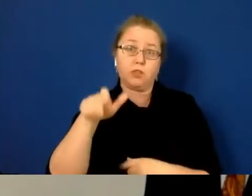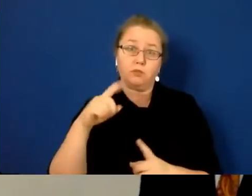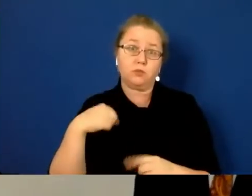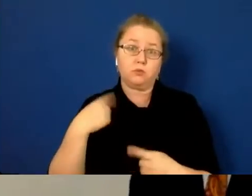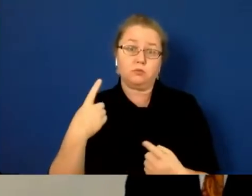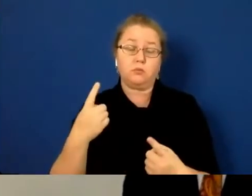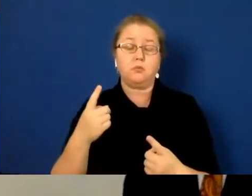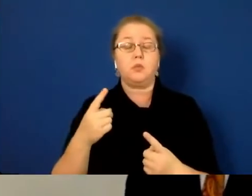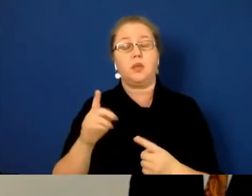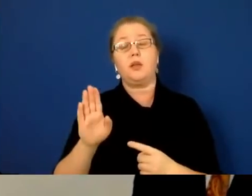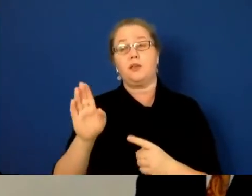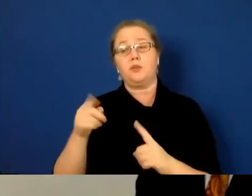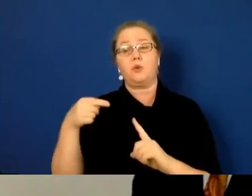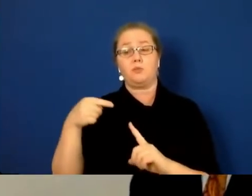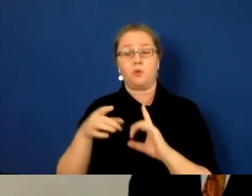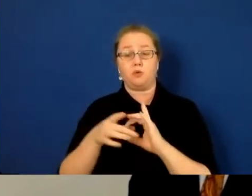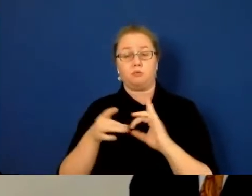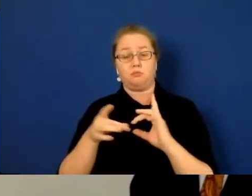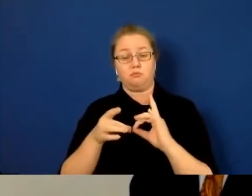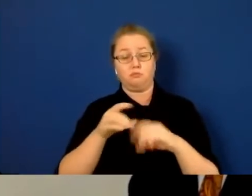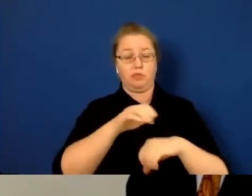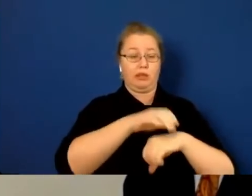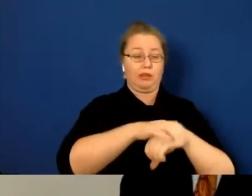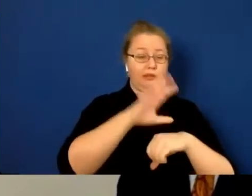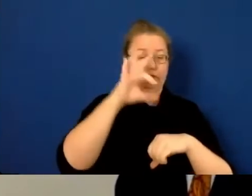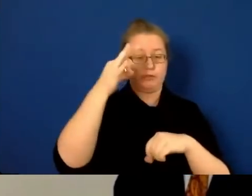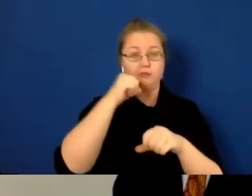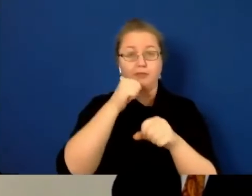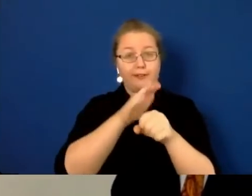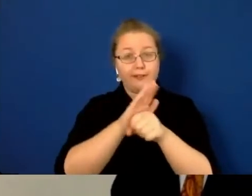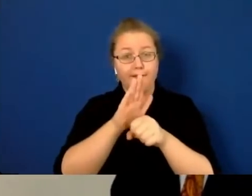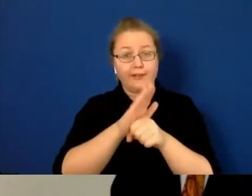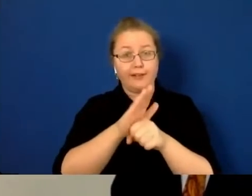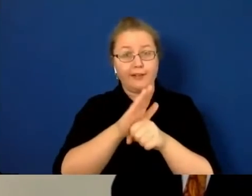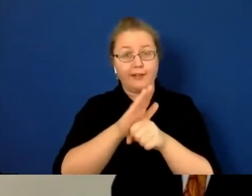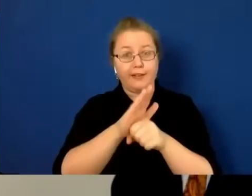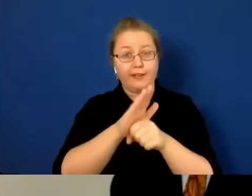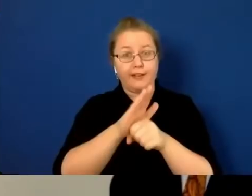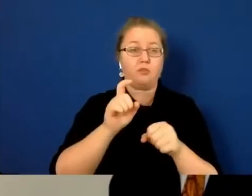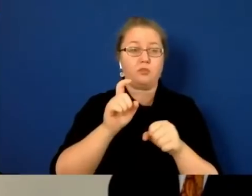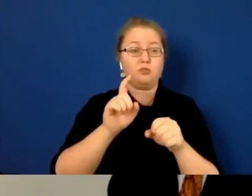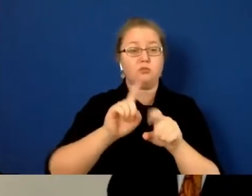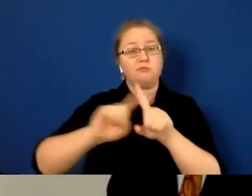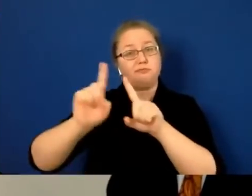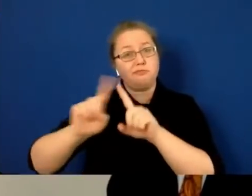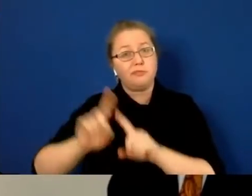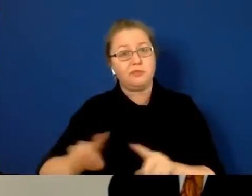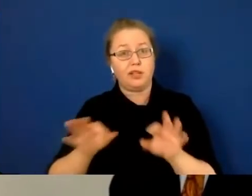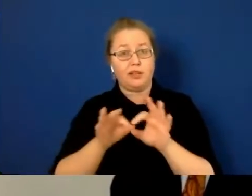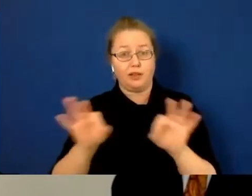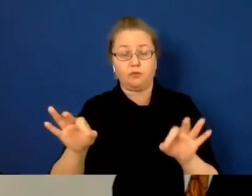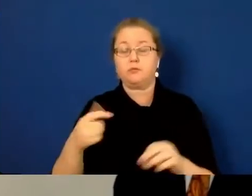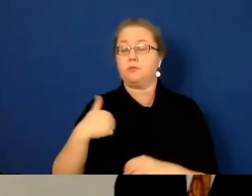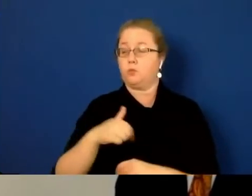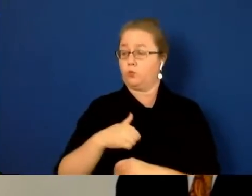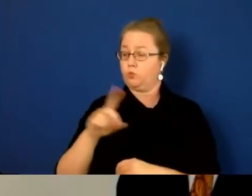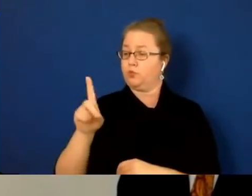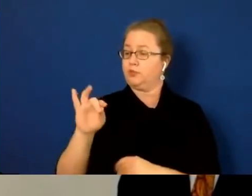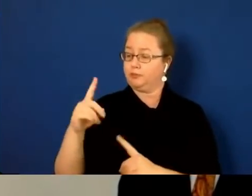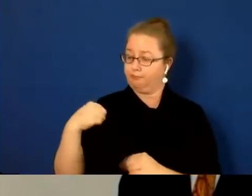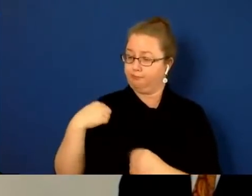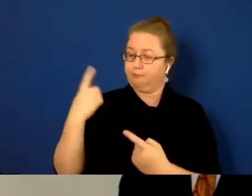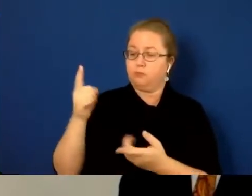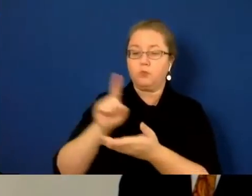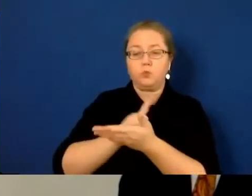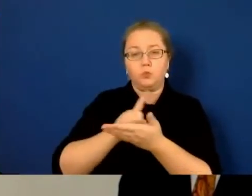inspection officers from around the province. So that is one of the reasons why we do have the orders that we have in place. But we